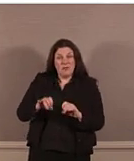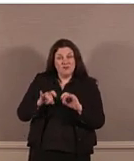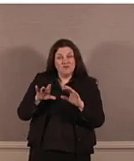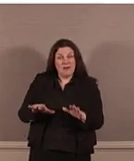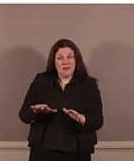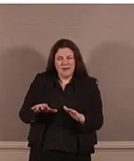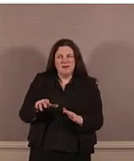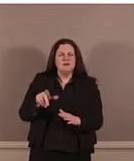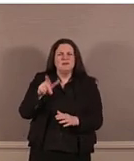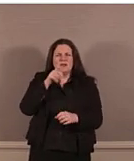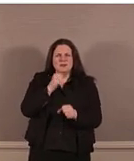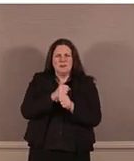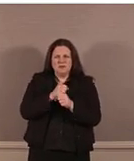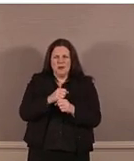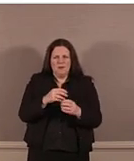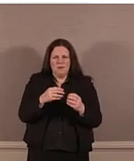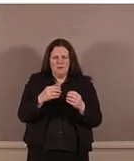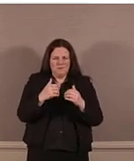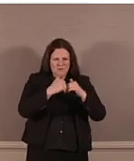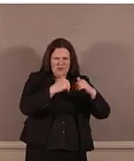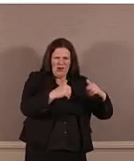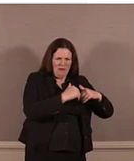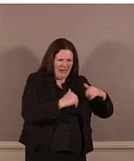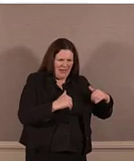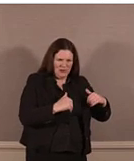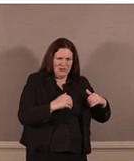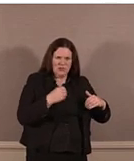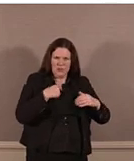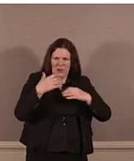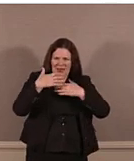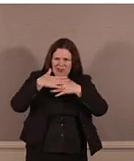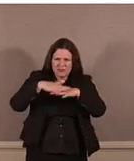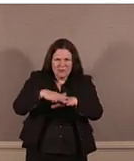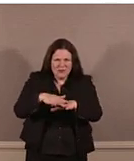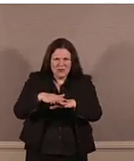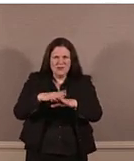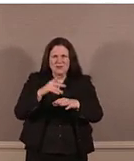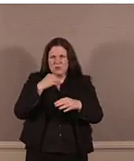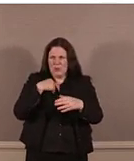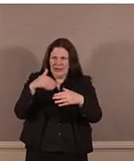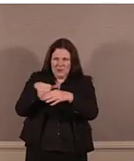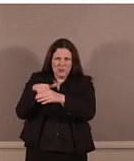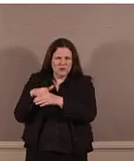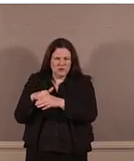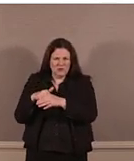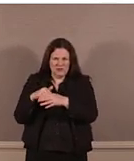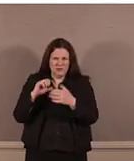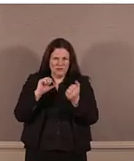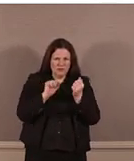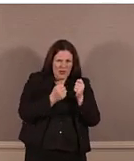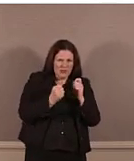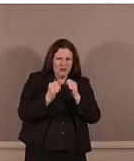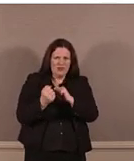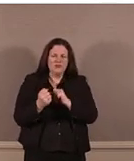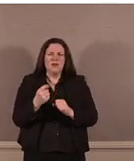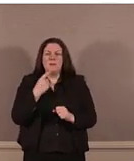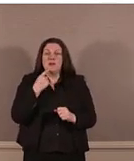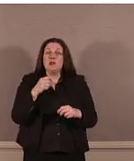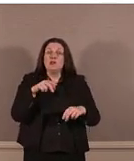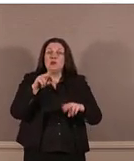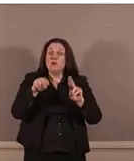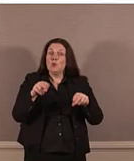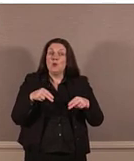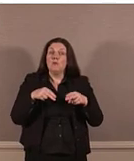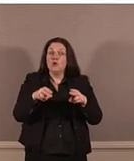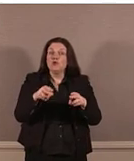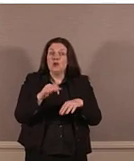talked about, moving from segregation to integration to inclusion. But then moving to the new